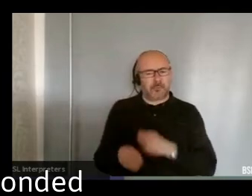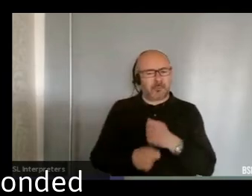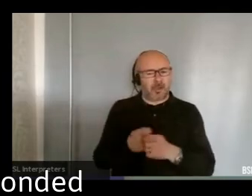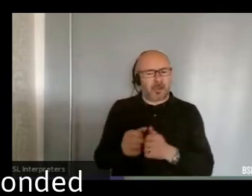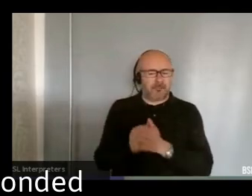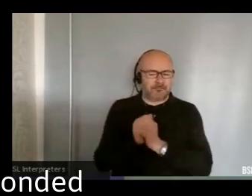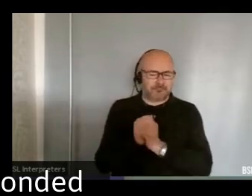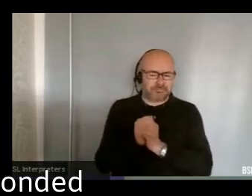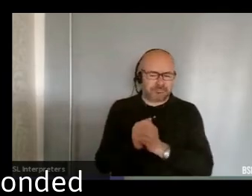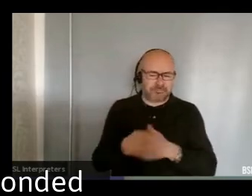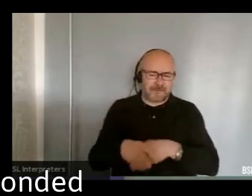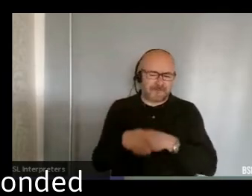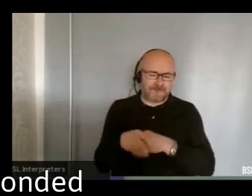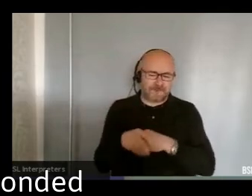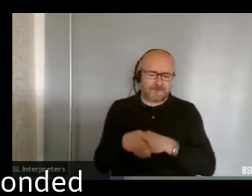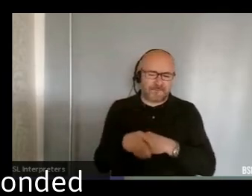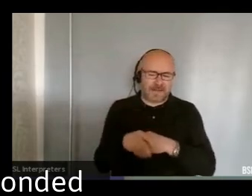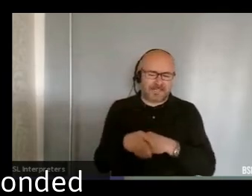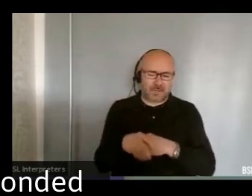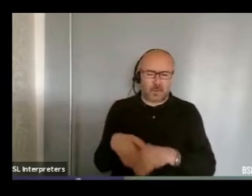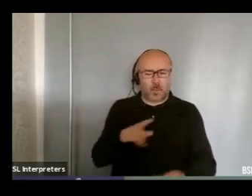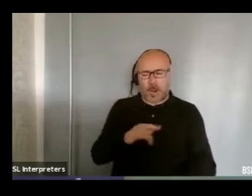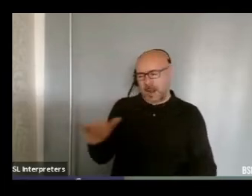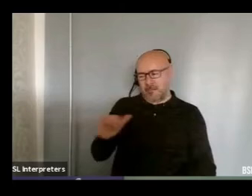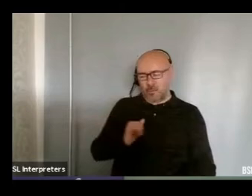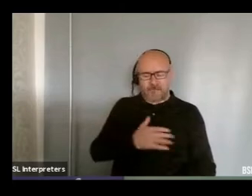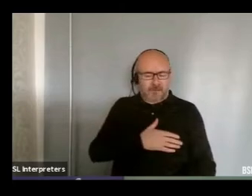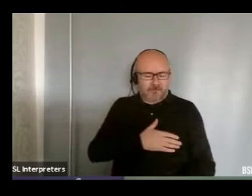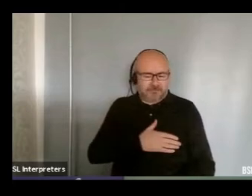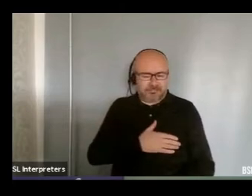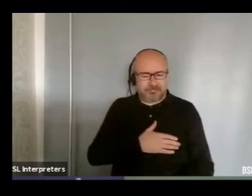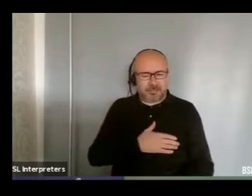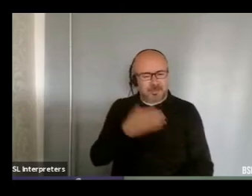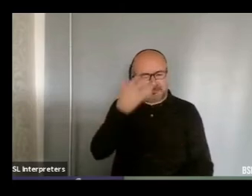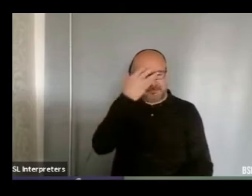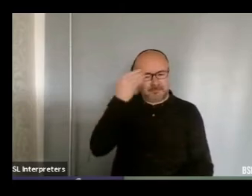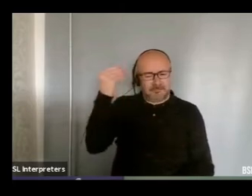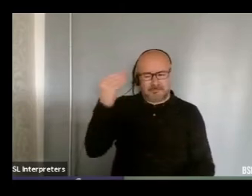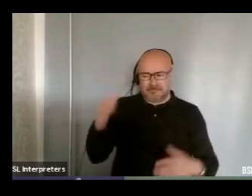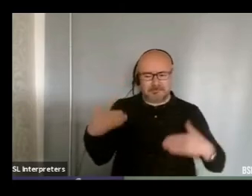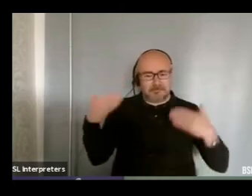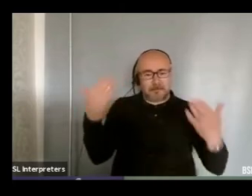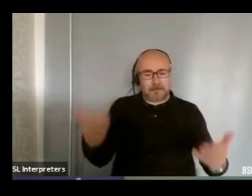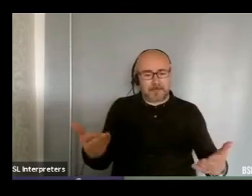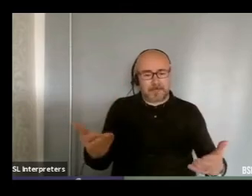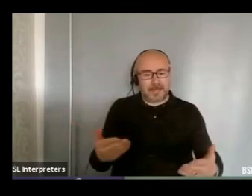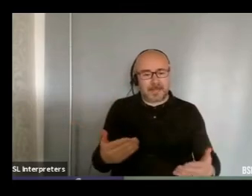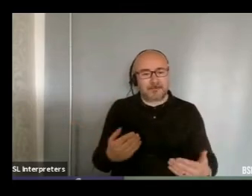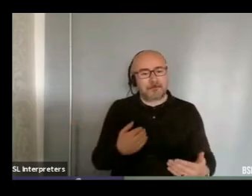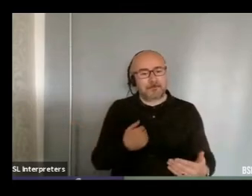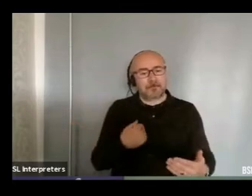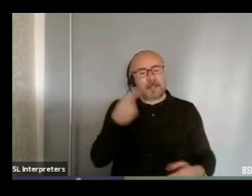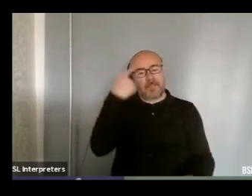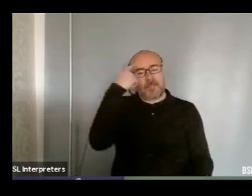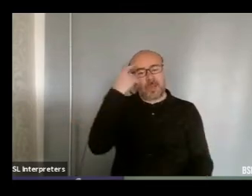over our shared passion for what matters most. So that's what I wanted to talk about today. And I thought I would share